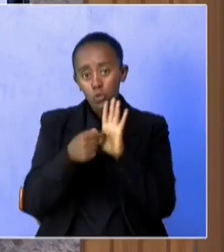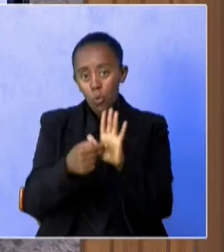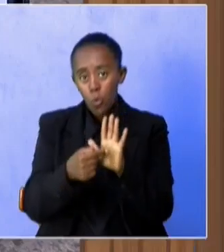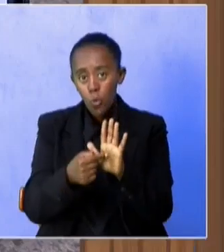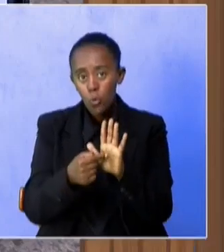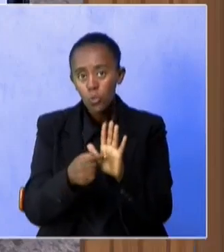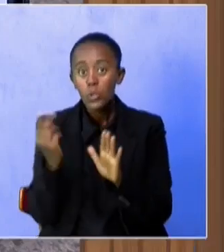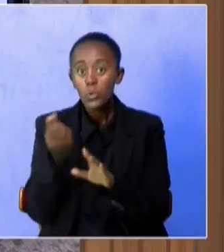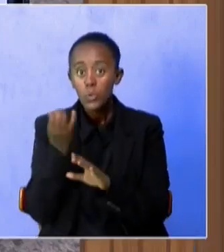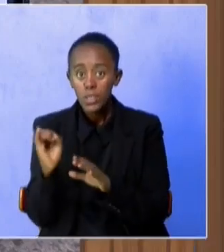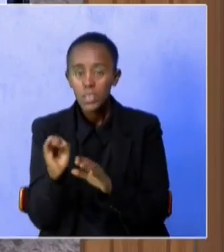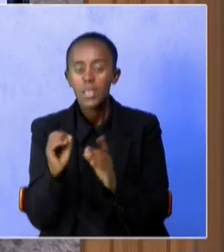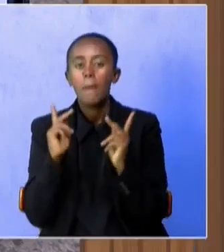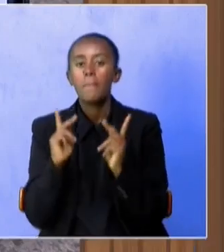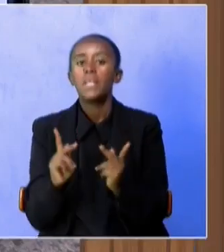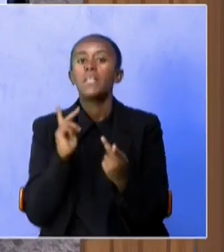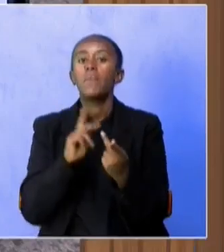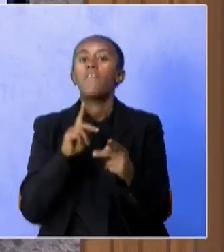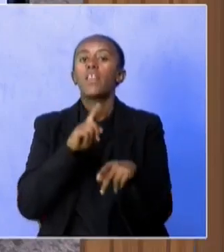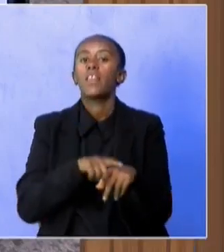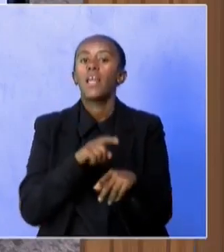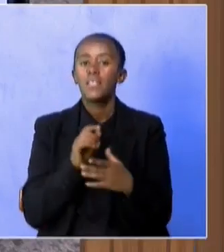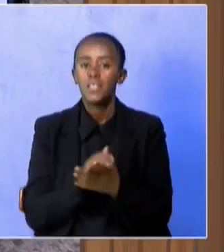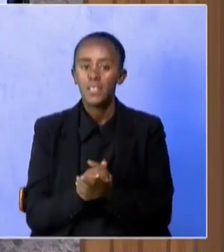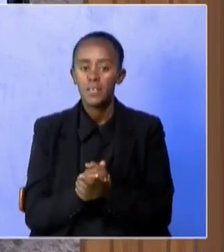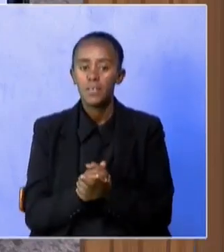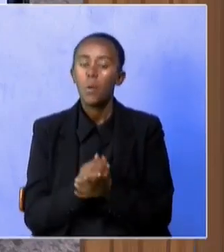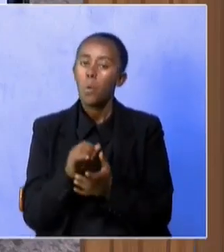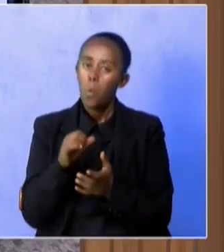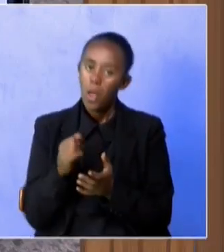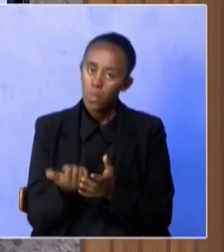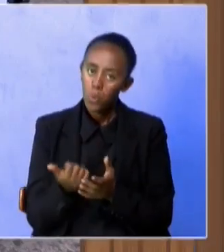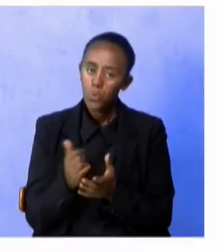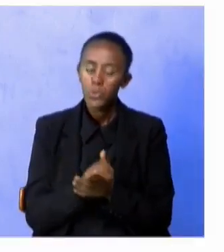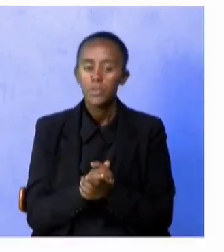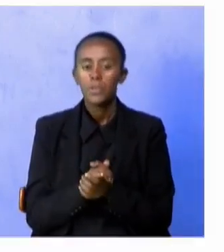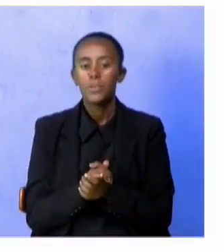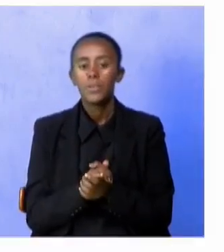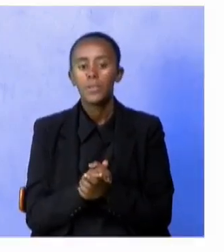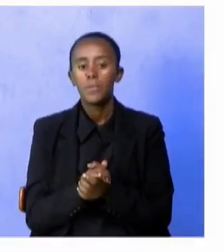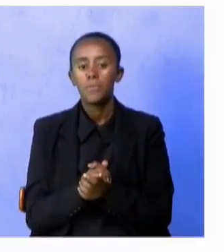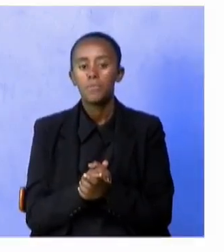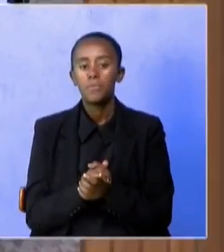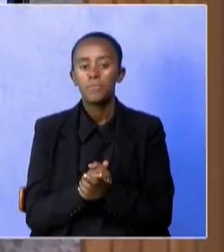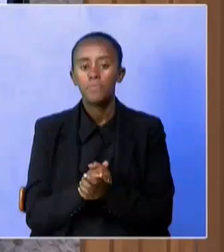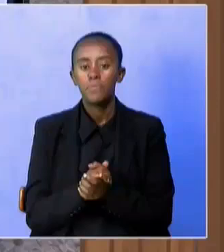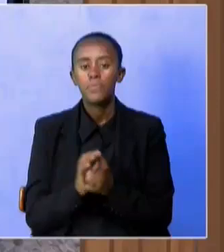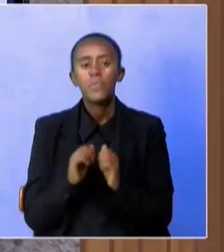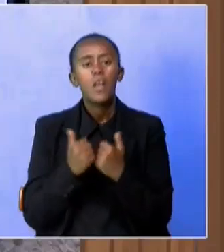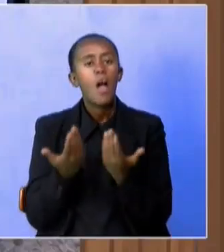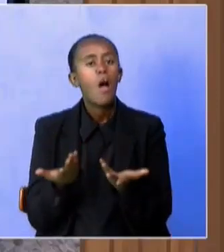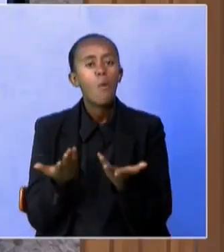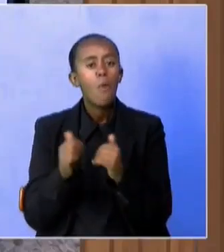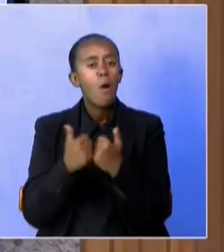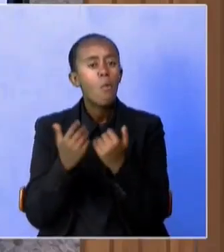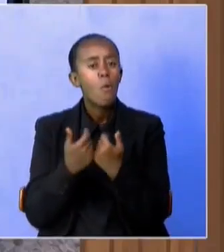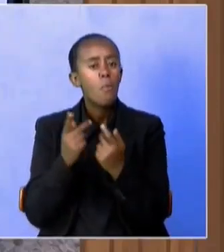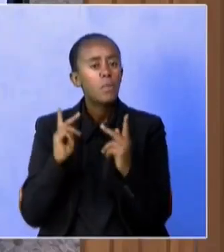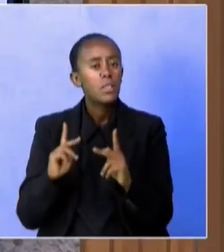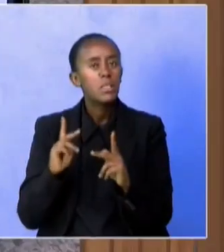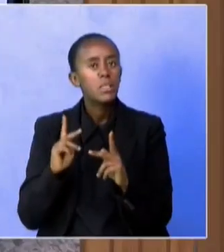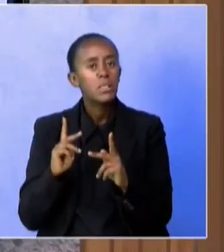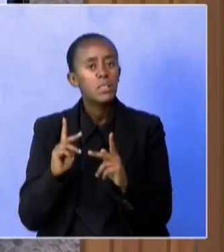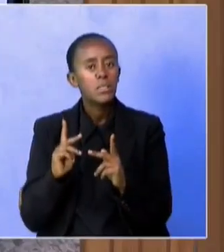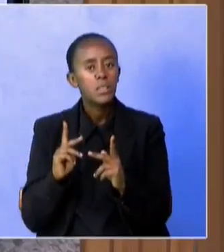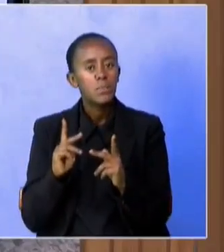tense. What else can we say? How to form the present perfect tense. Earlier I told you,